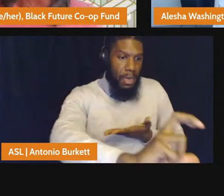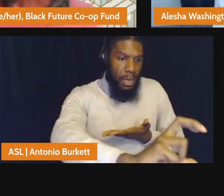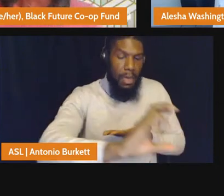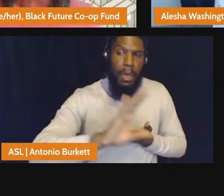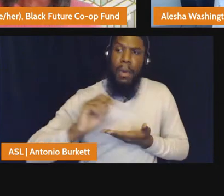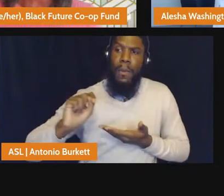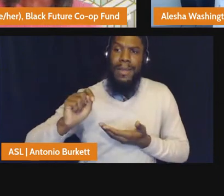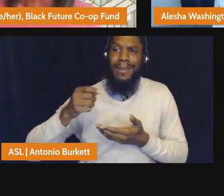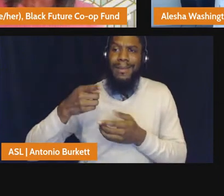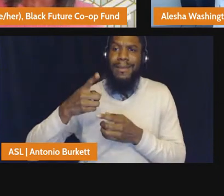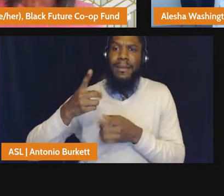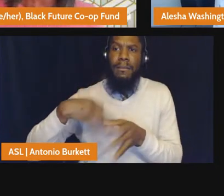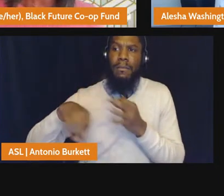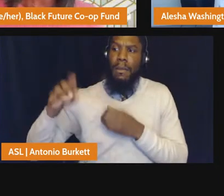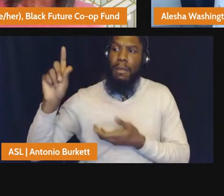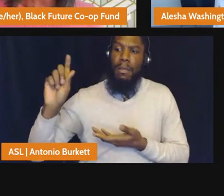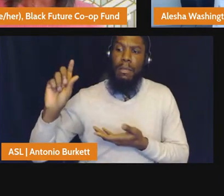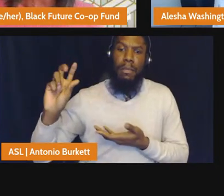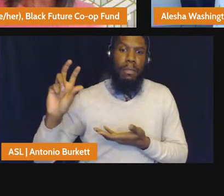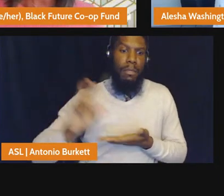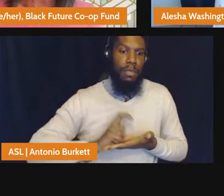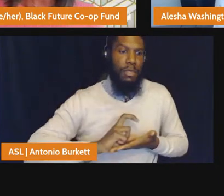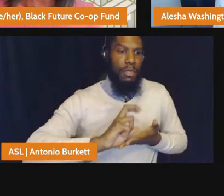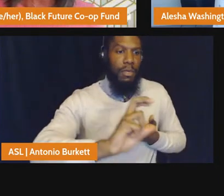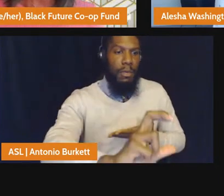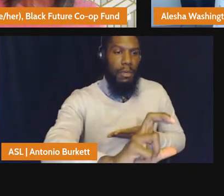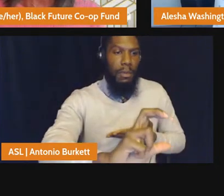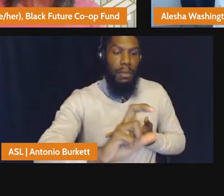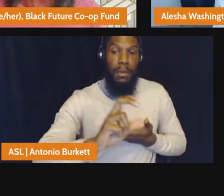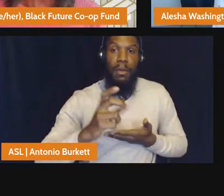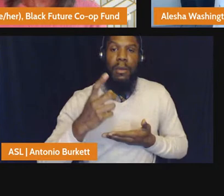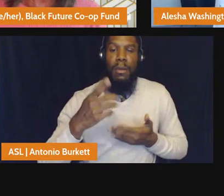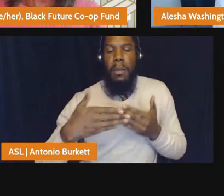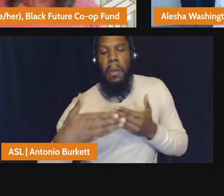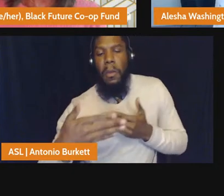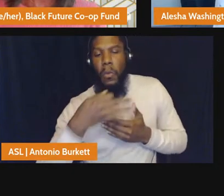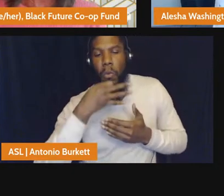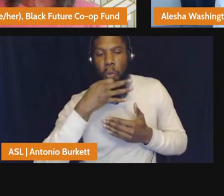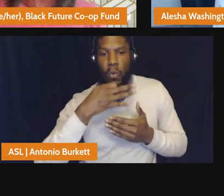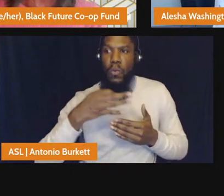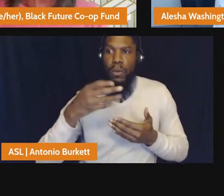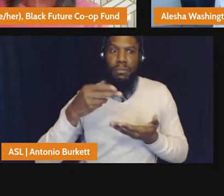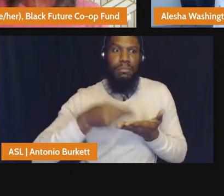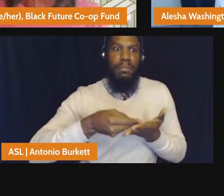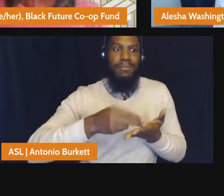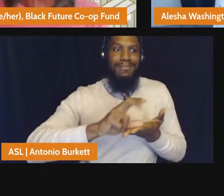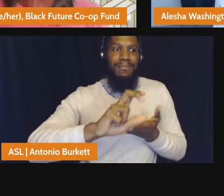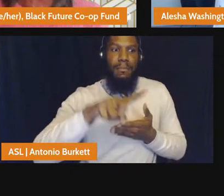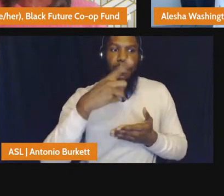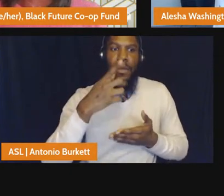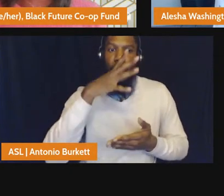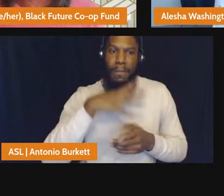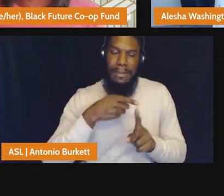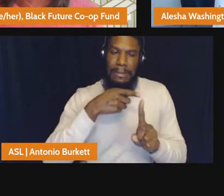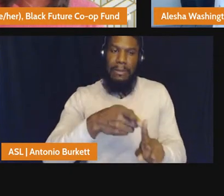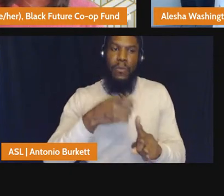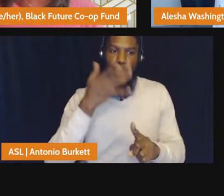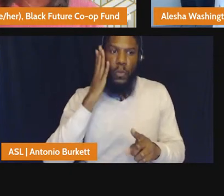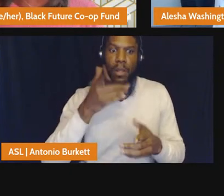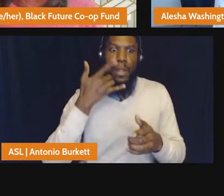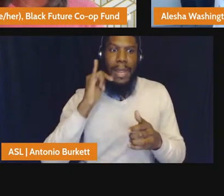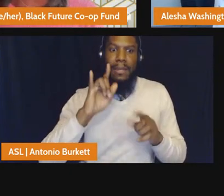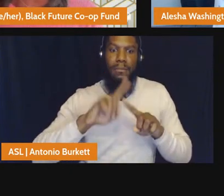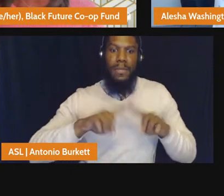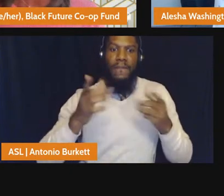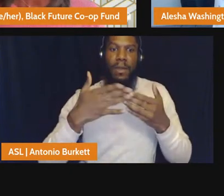in particular. And it's just here. You need some cash because we need to build wealth. You know, you build wealth, you get wealth. You know, you